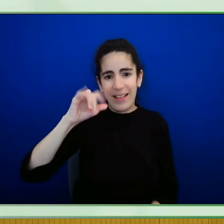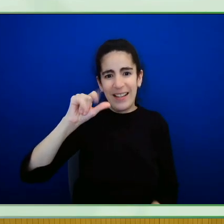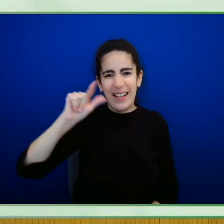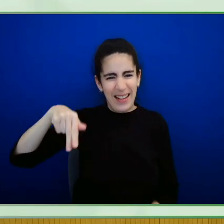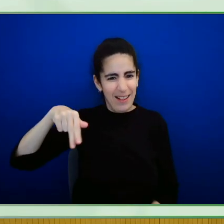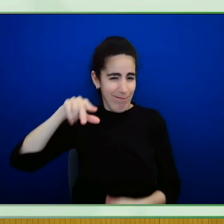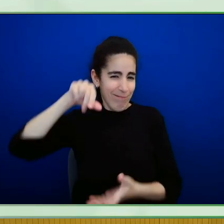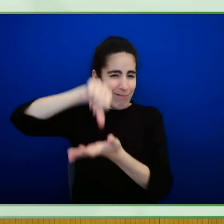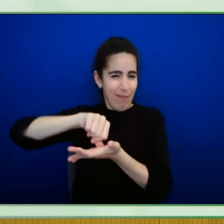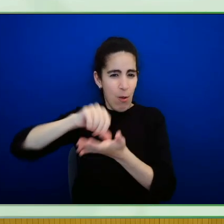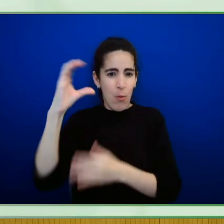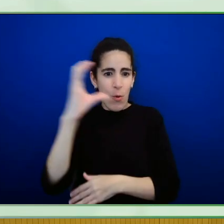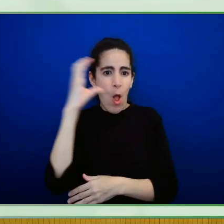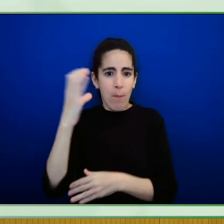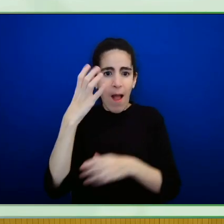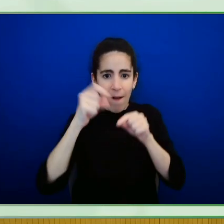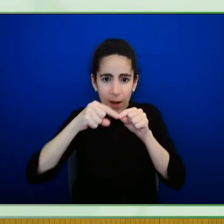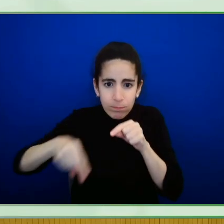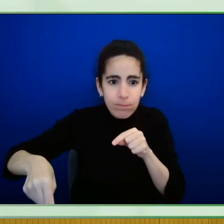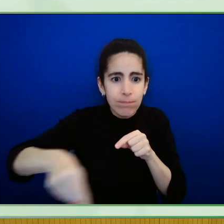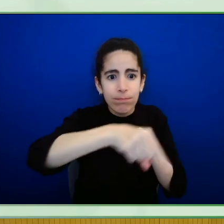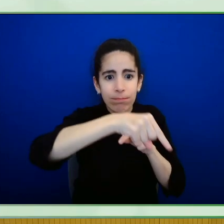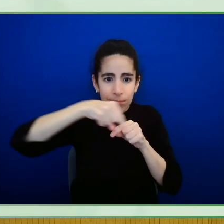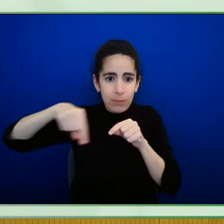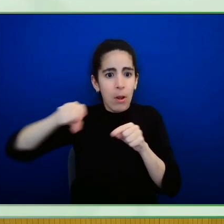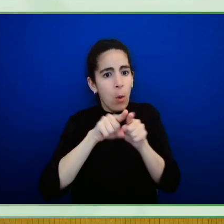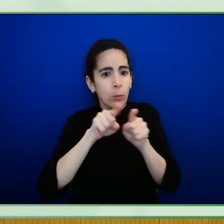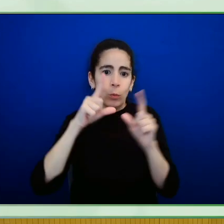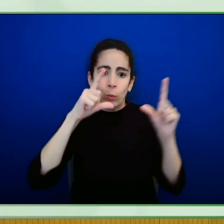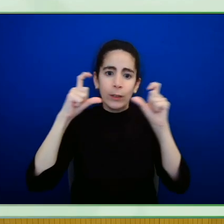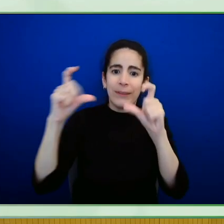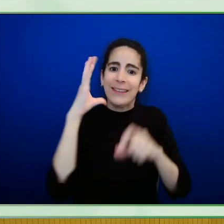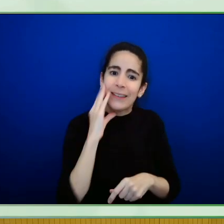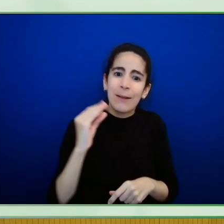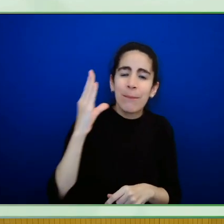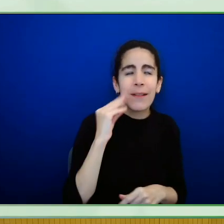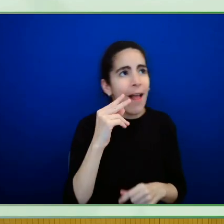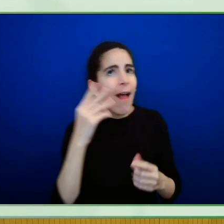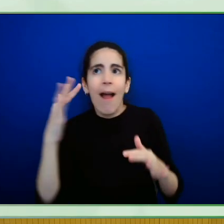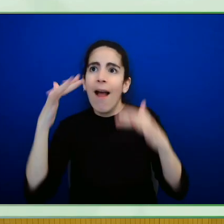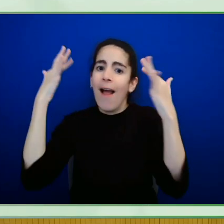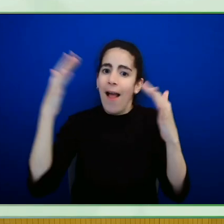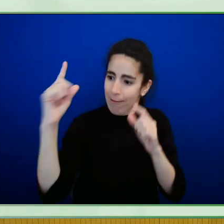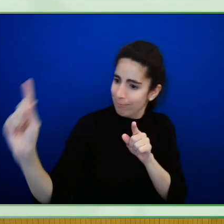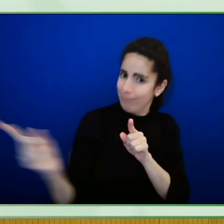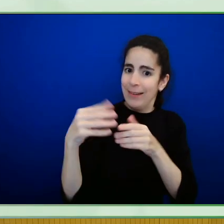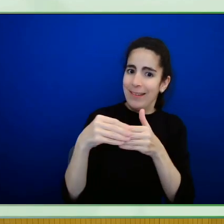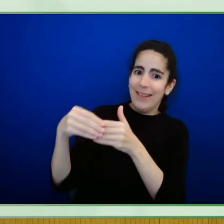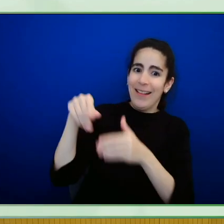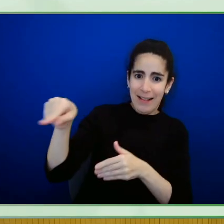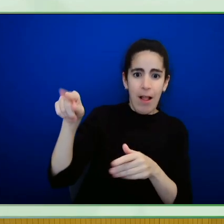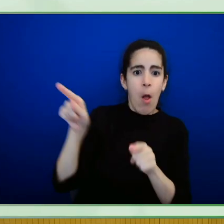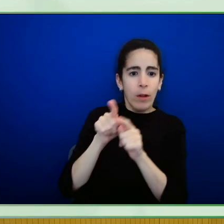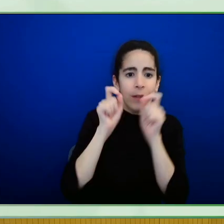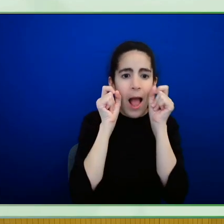tourism experience, but an awareness moment where they are going to be interacting